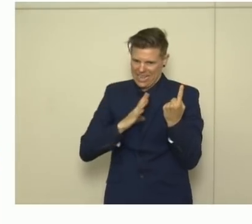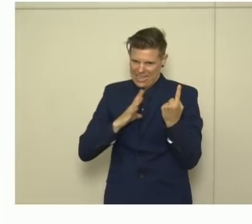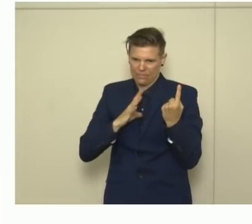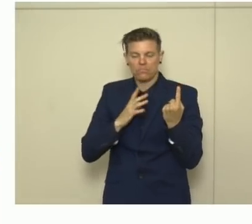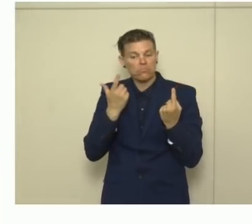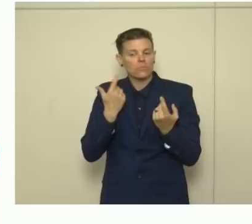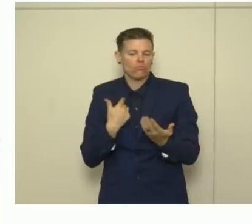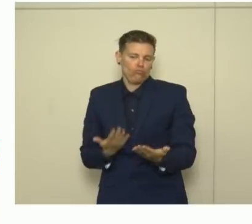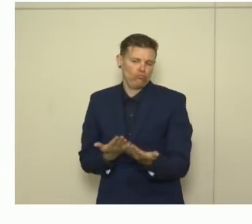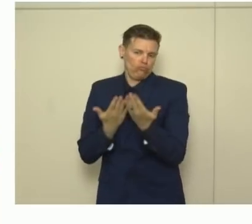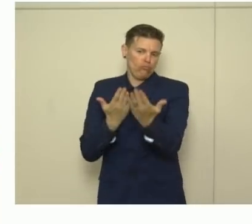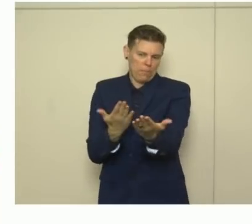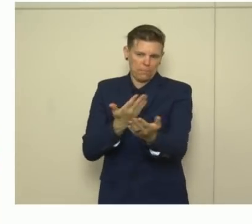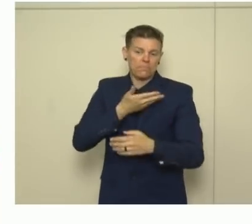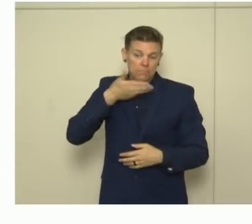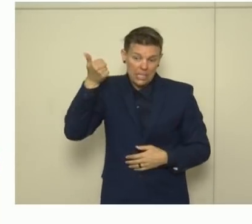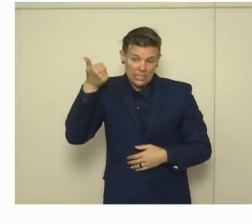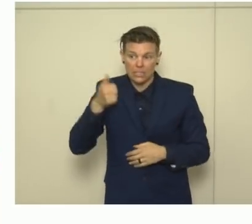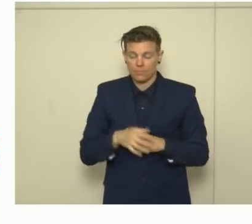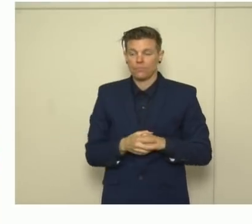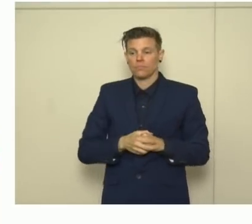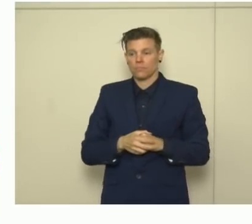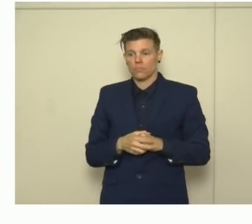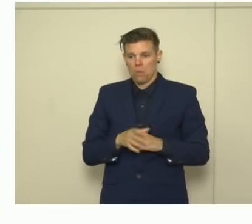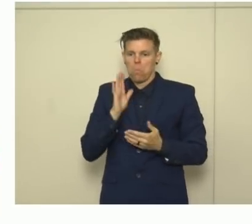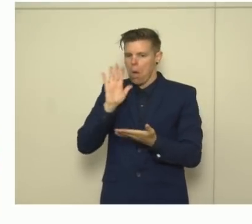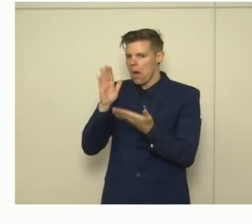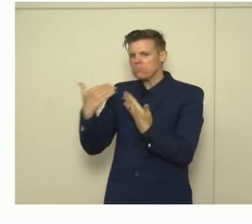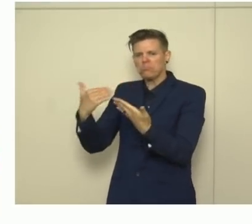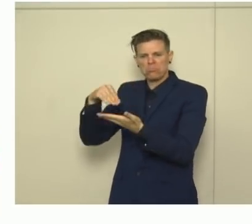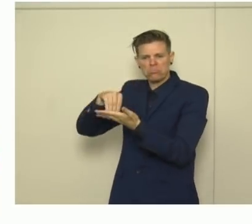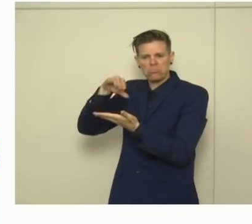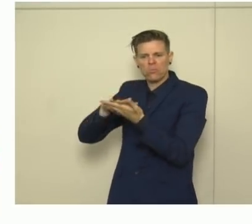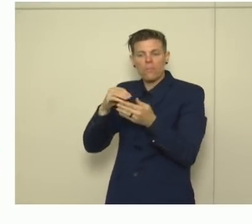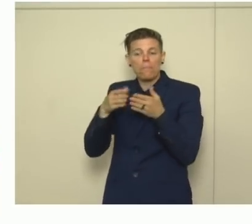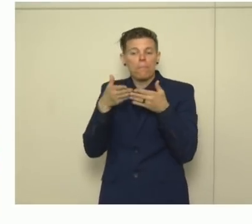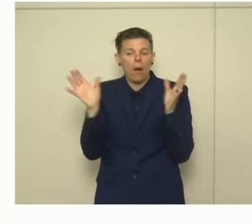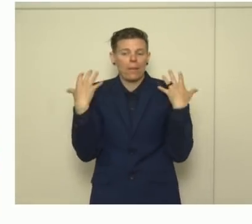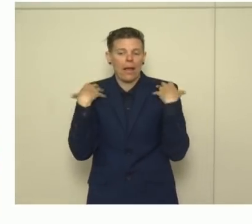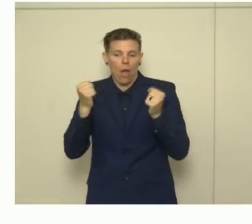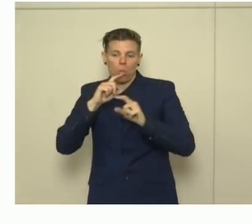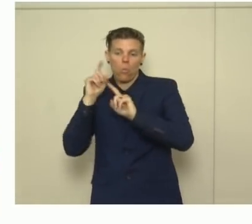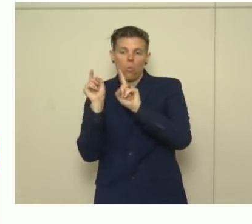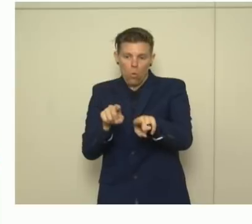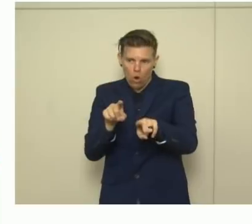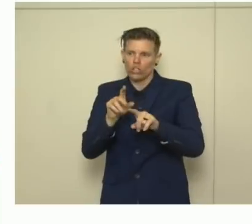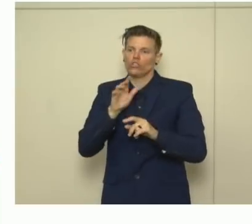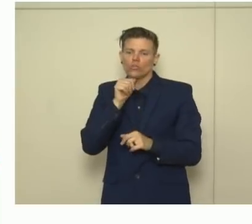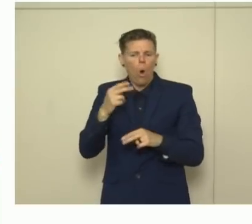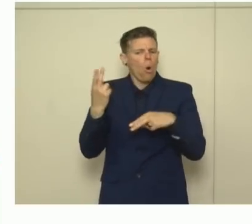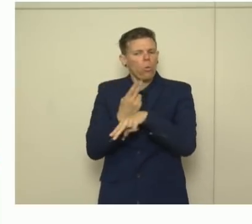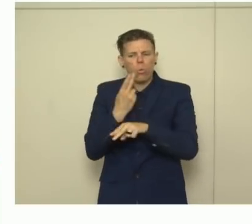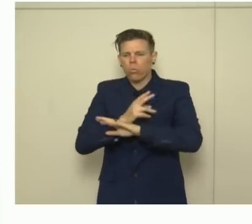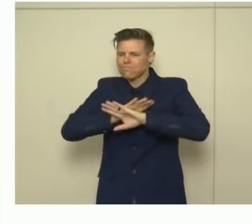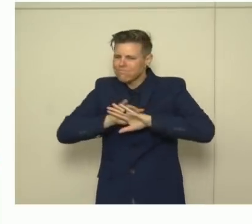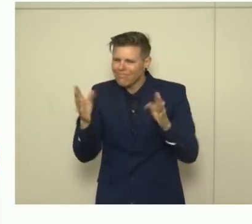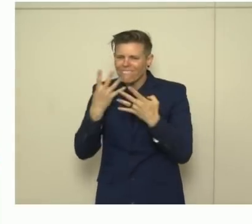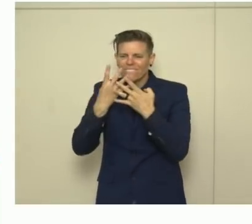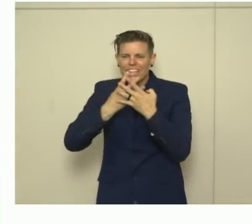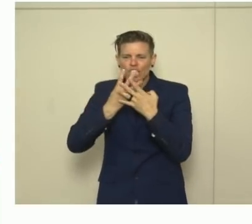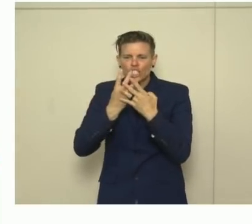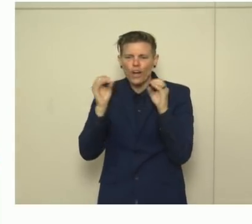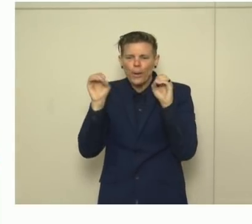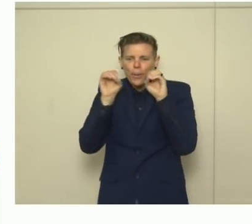the public health order about not having valves in masks, but just a reminder to all of us, we've mentioned